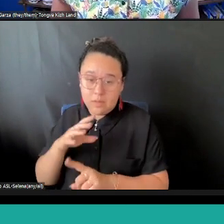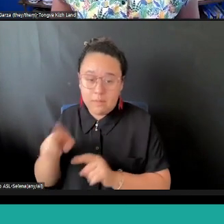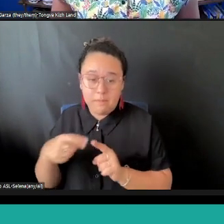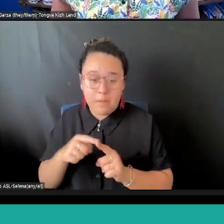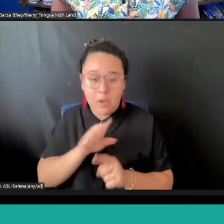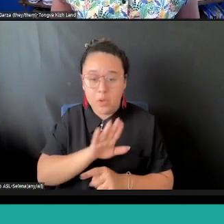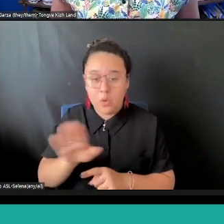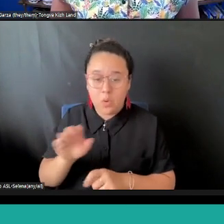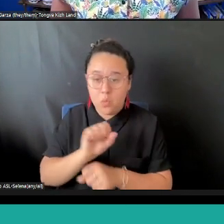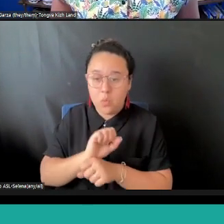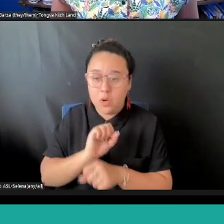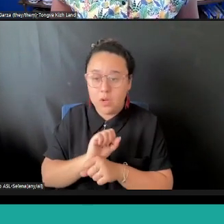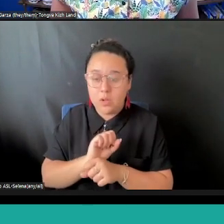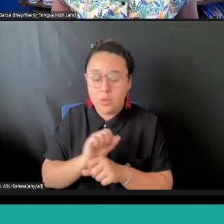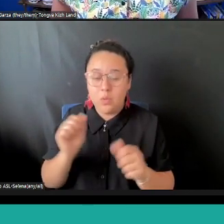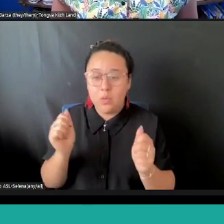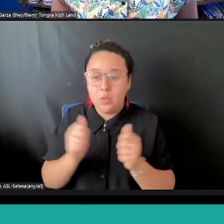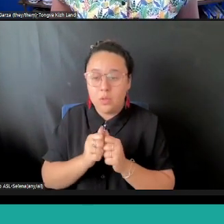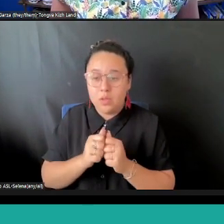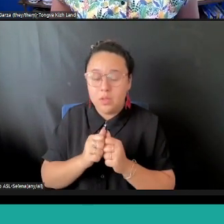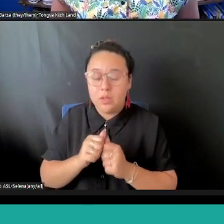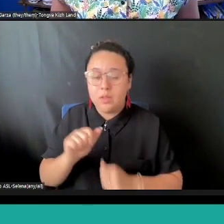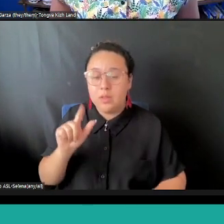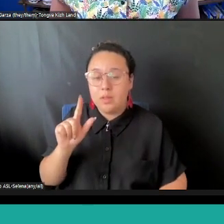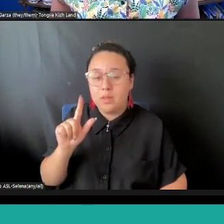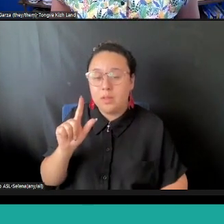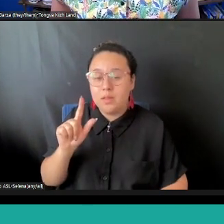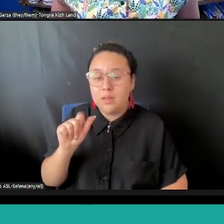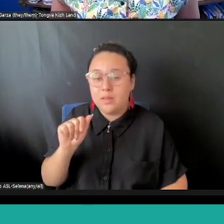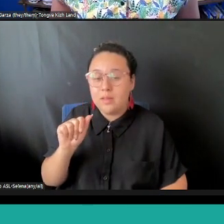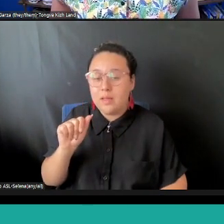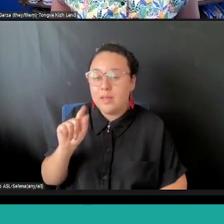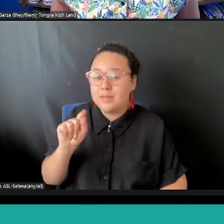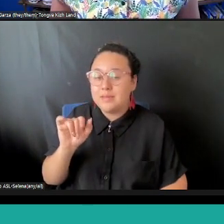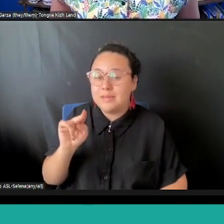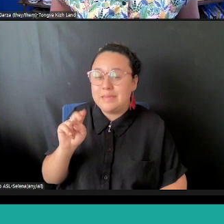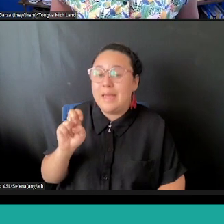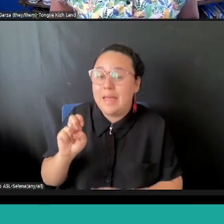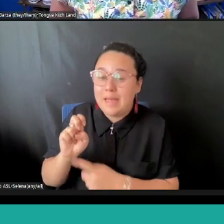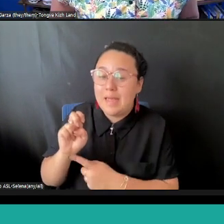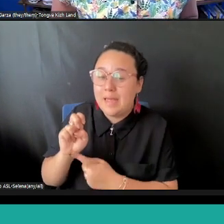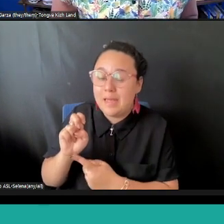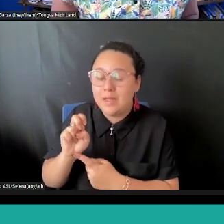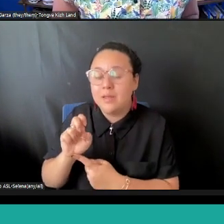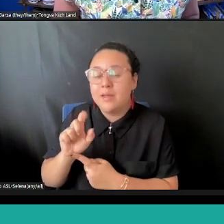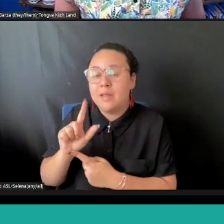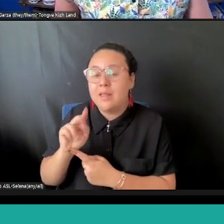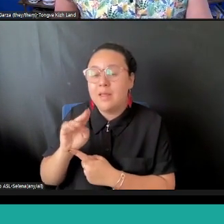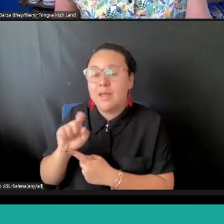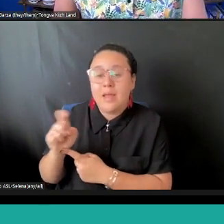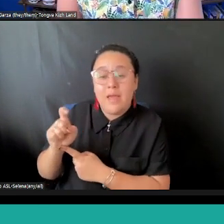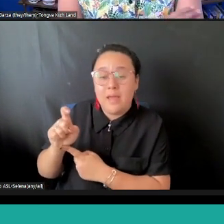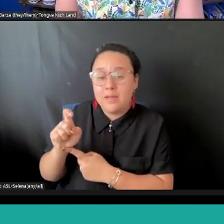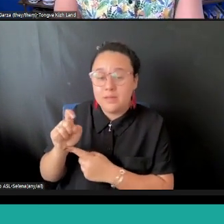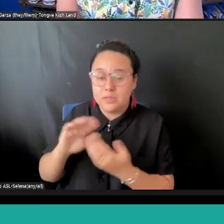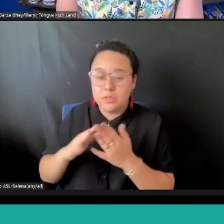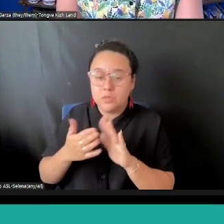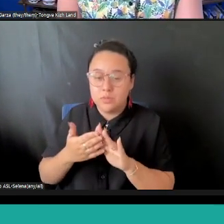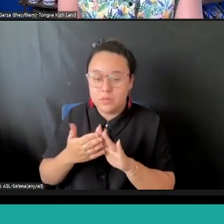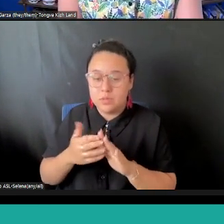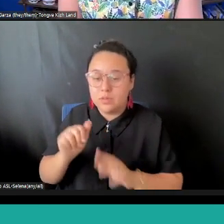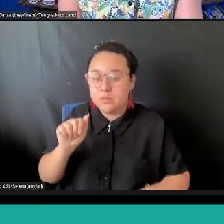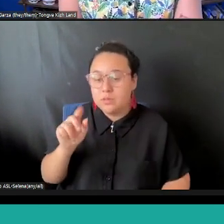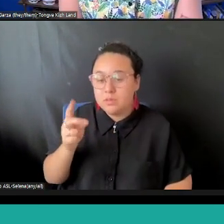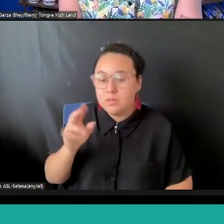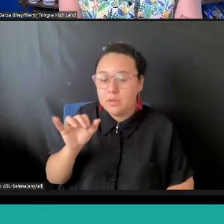particular with the Latine, Latinx community. And so for instance, Adriana, you know, your work